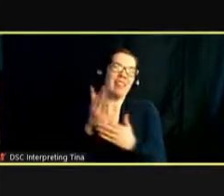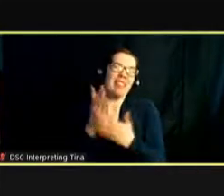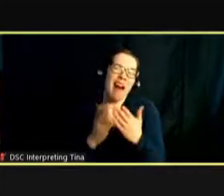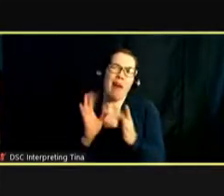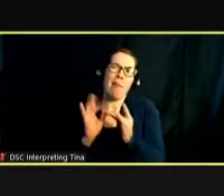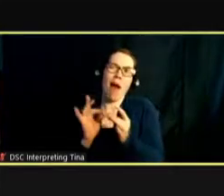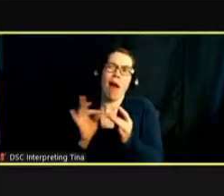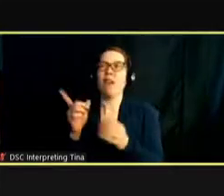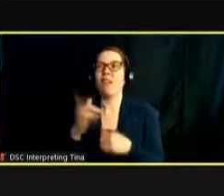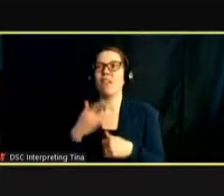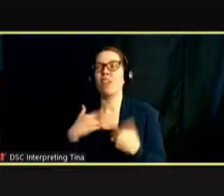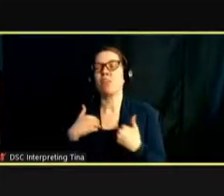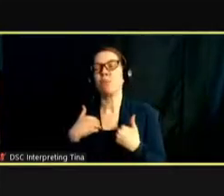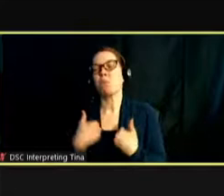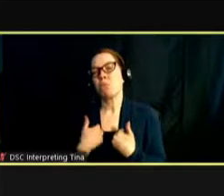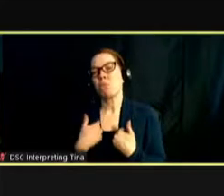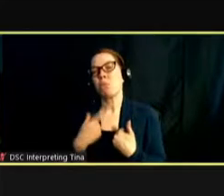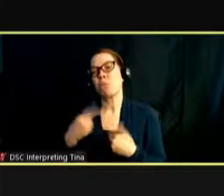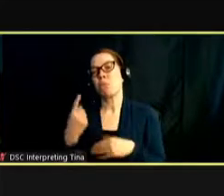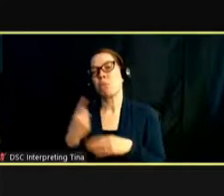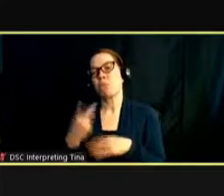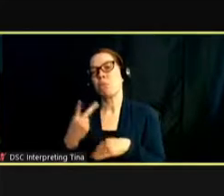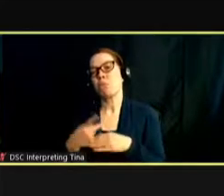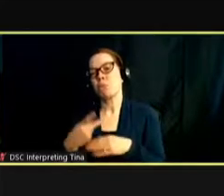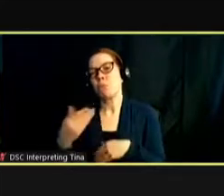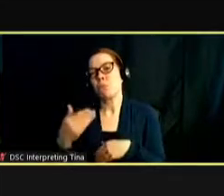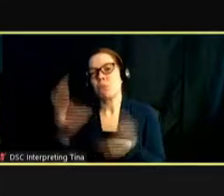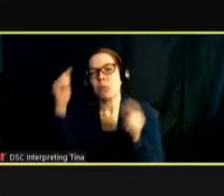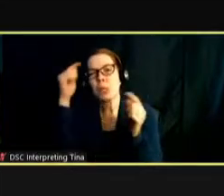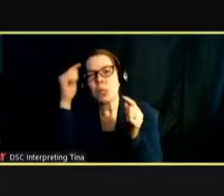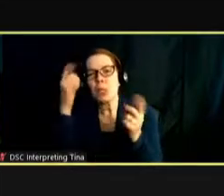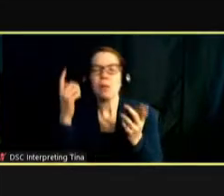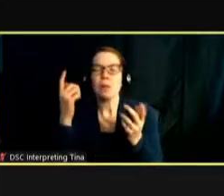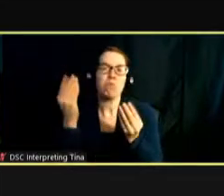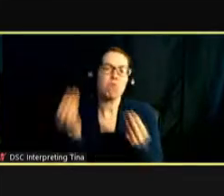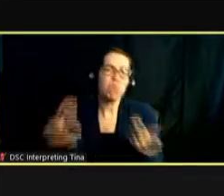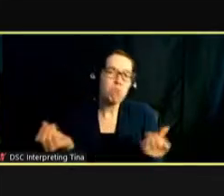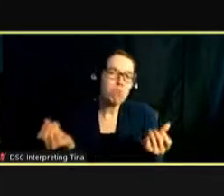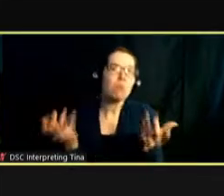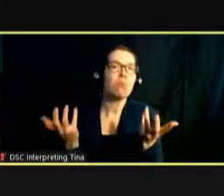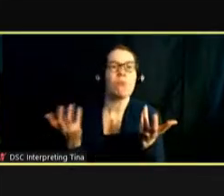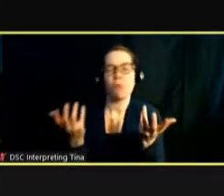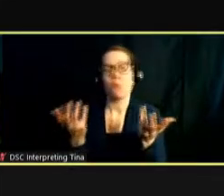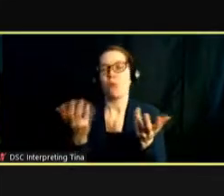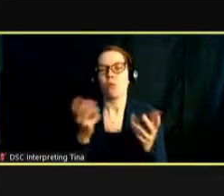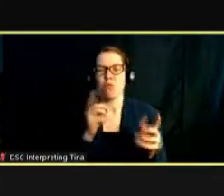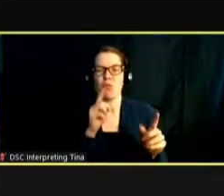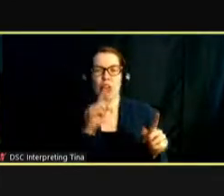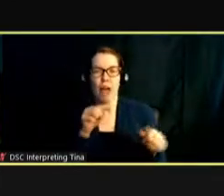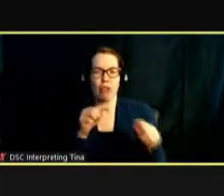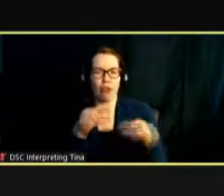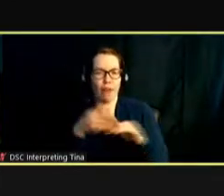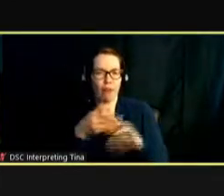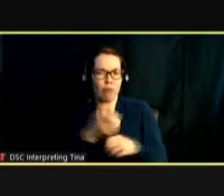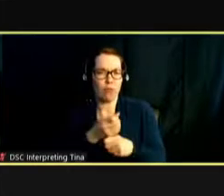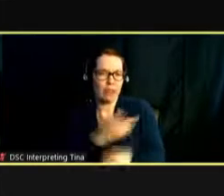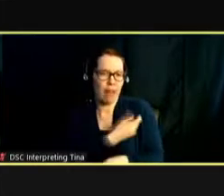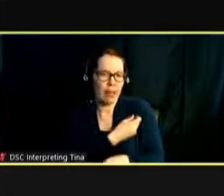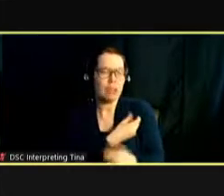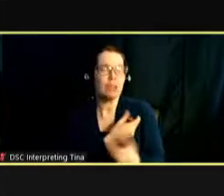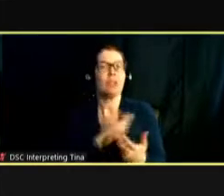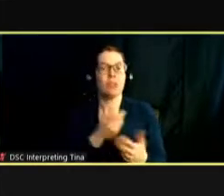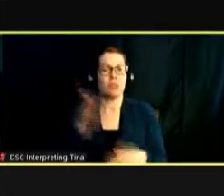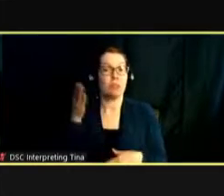they felt a little fatigued the next day or 2 days after. They had a headache, but it went away. Again, we'll get more into this, you know, as we go